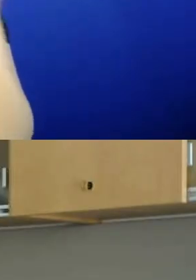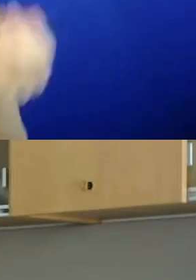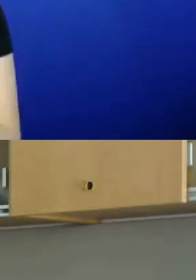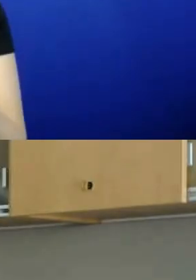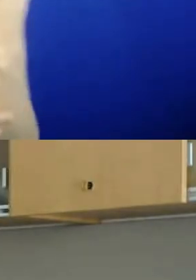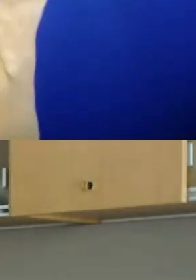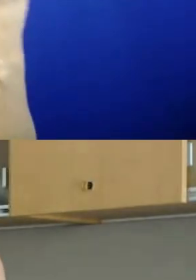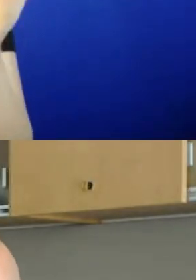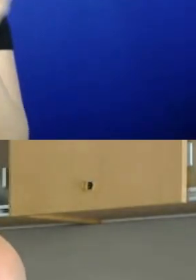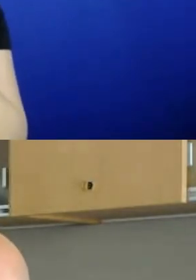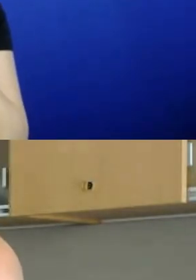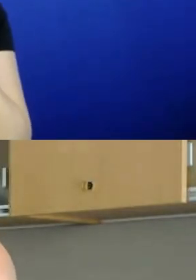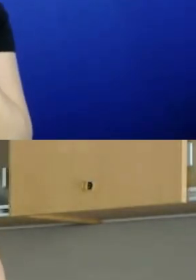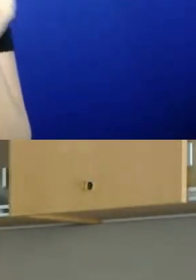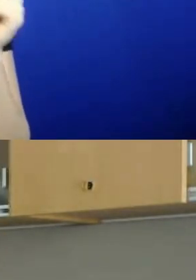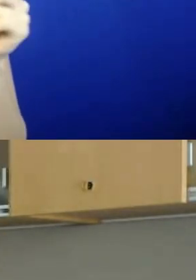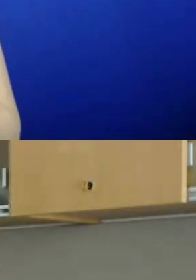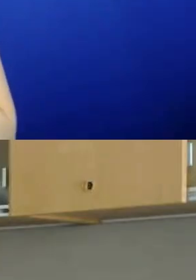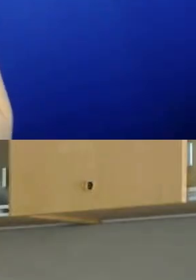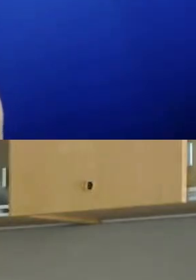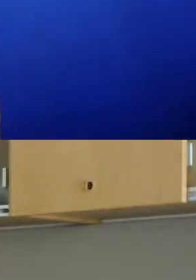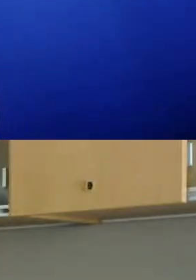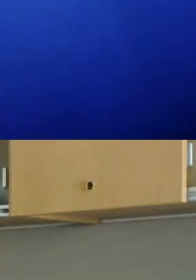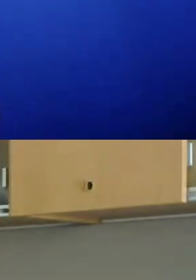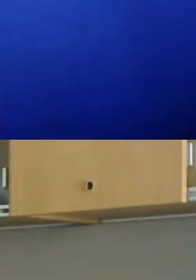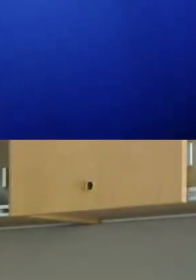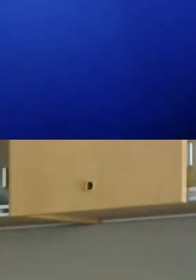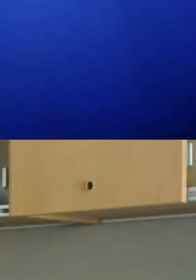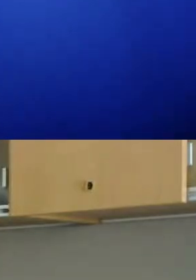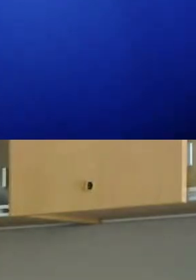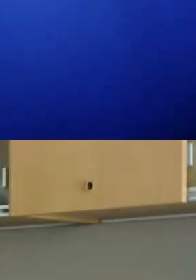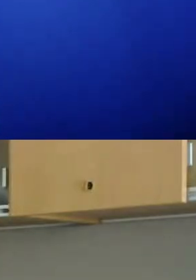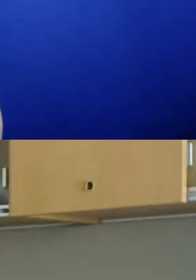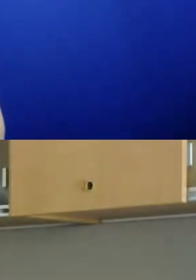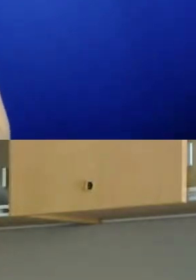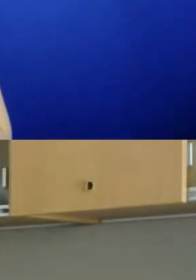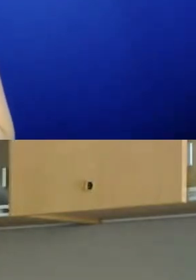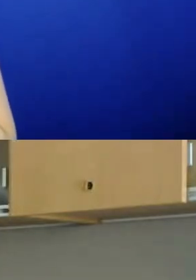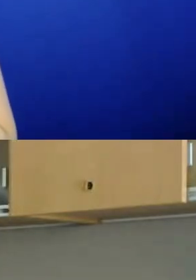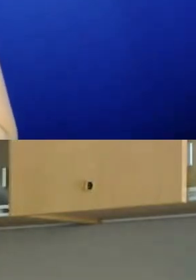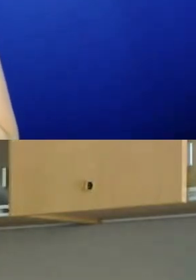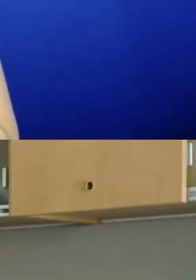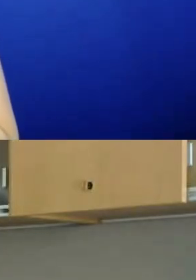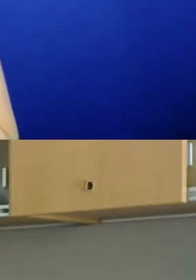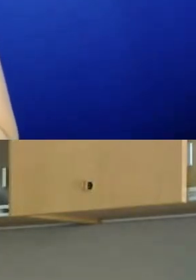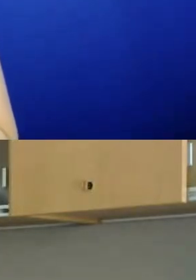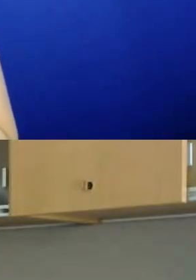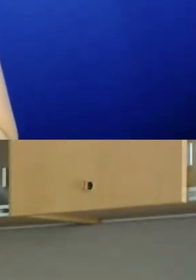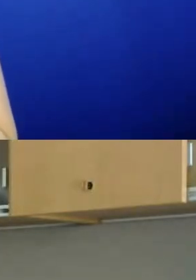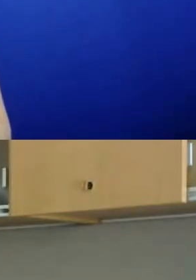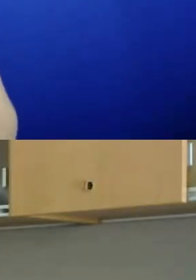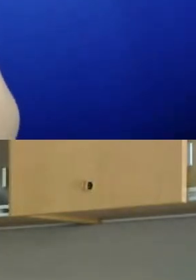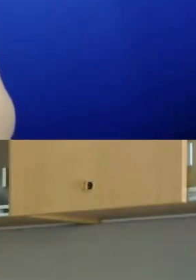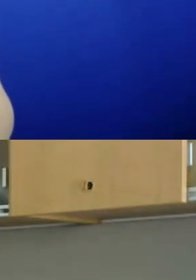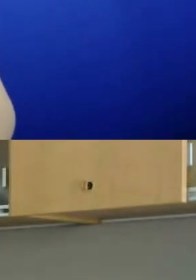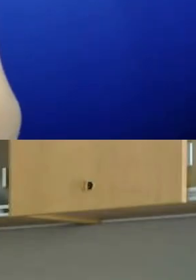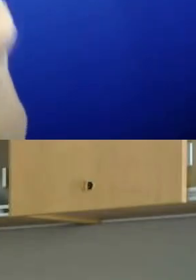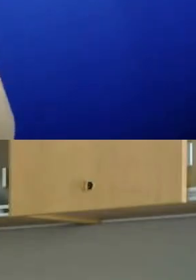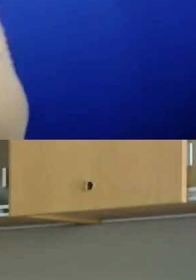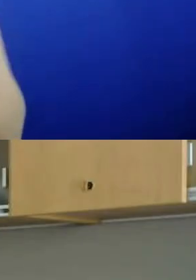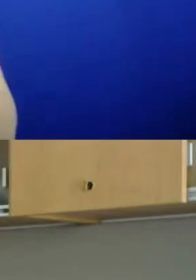smoke it versus cannabis? Yeah. Go ahead, John. So when people say cannabis is